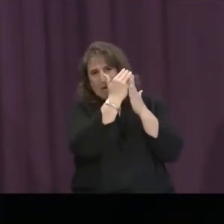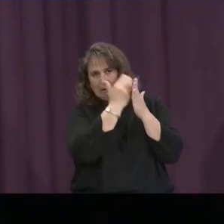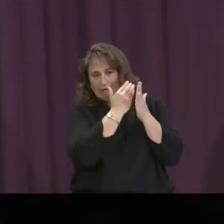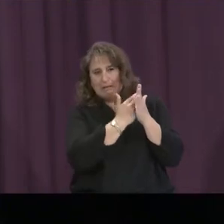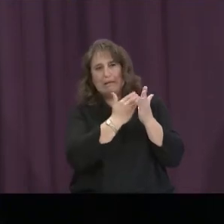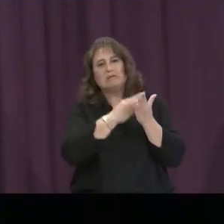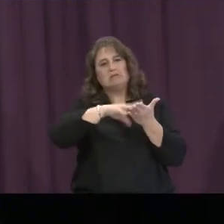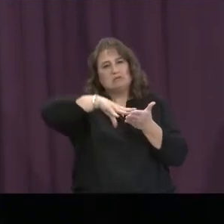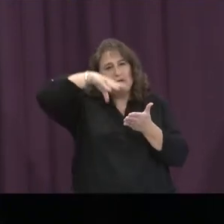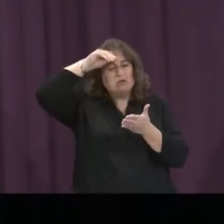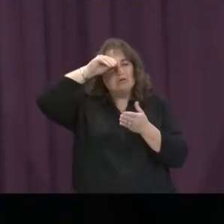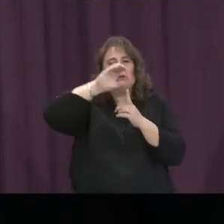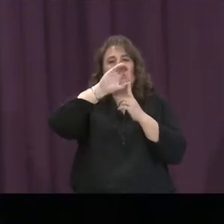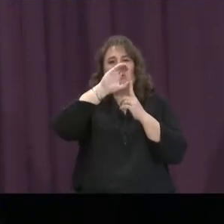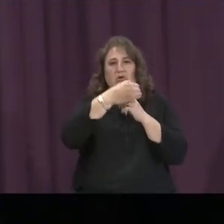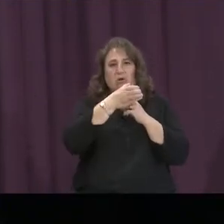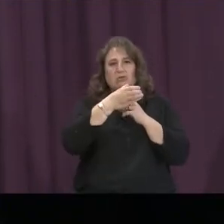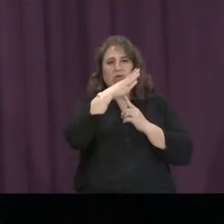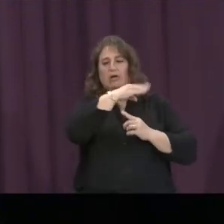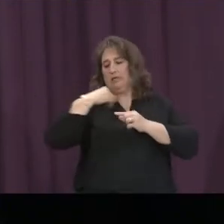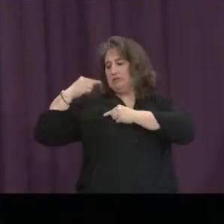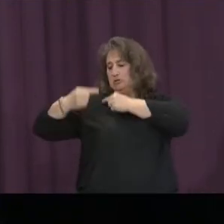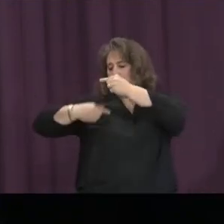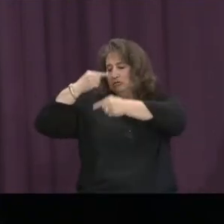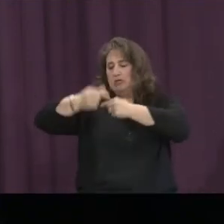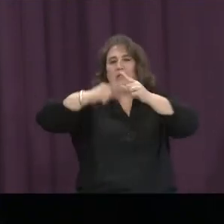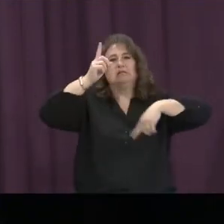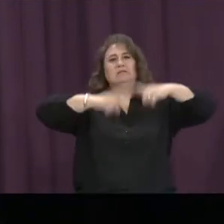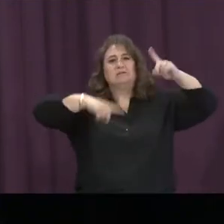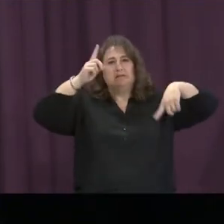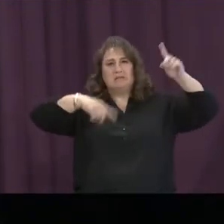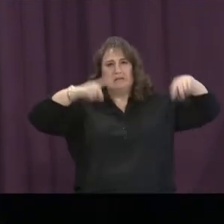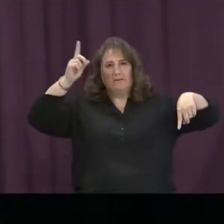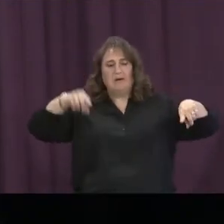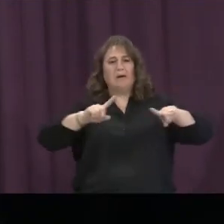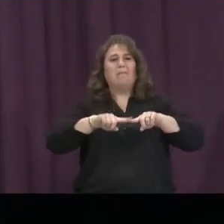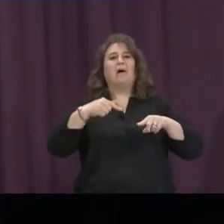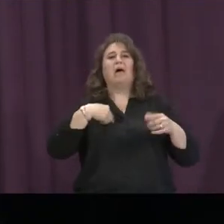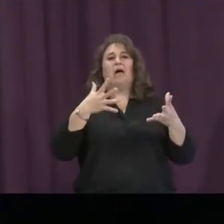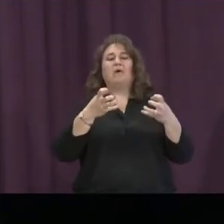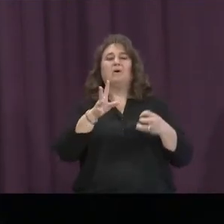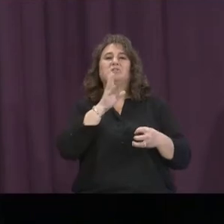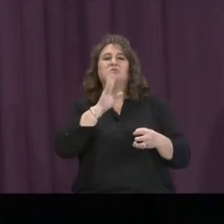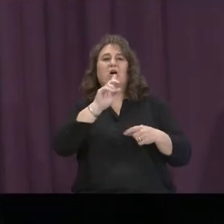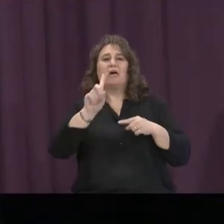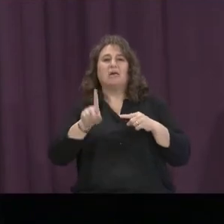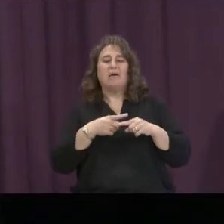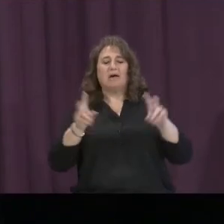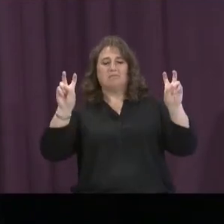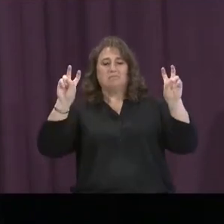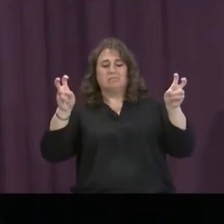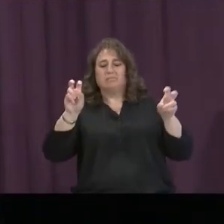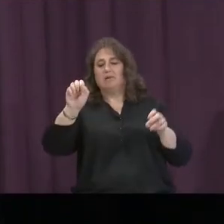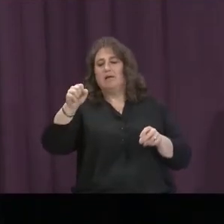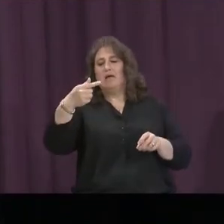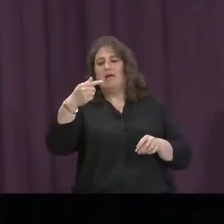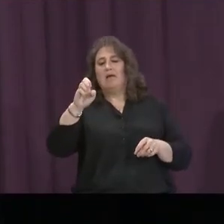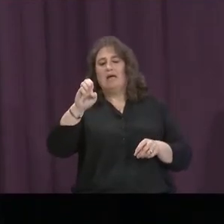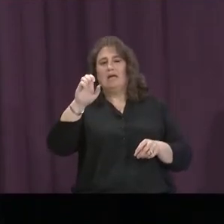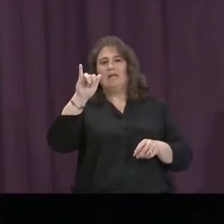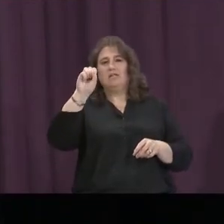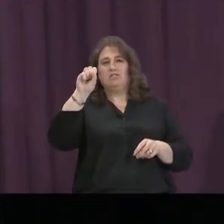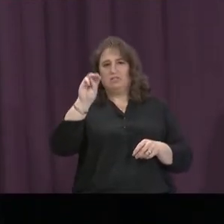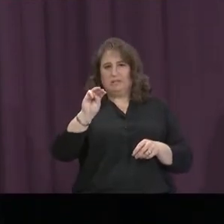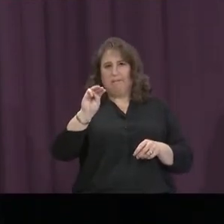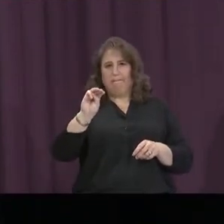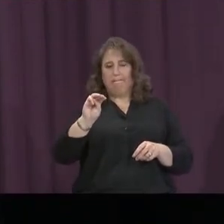I love the cultural and generational diversity lesson. But I want to talk a little bit about ageism. I know we've touched on it a little bit and some of